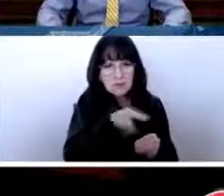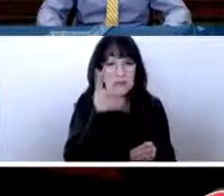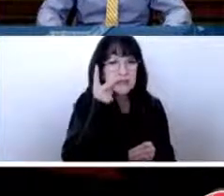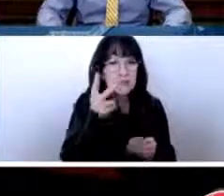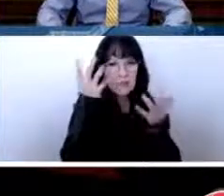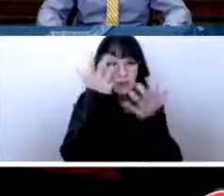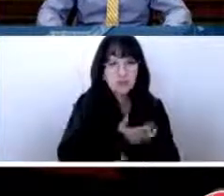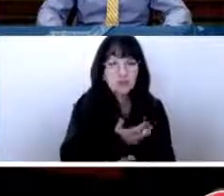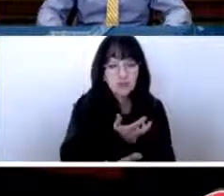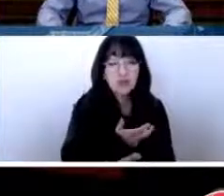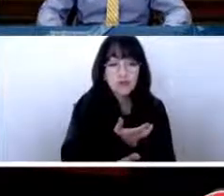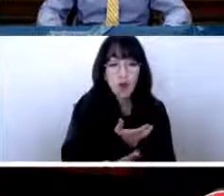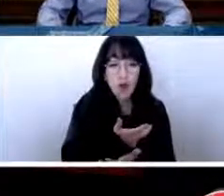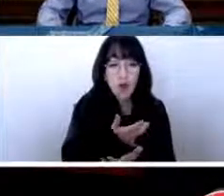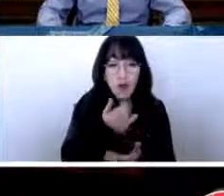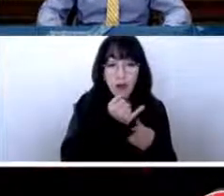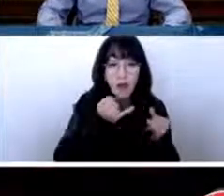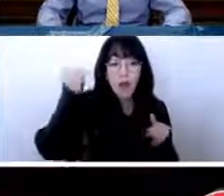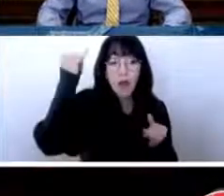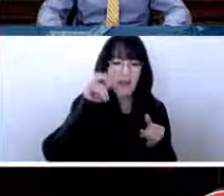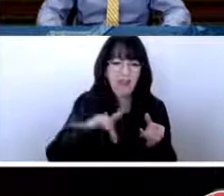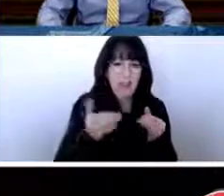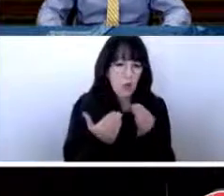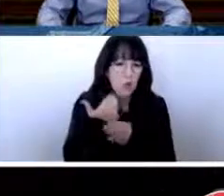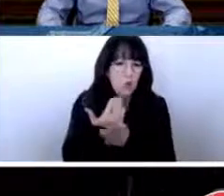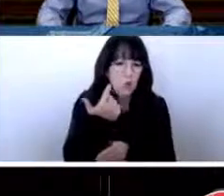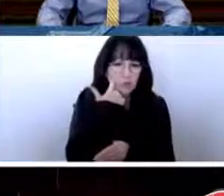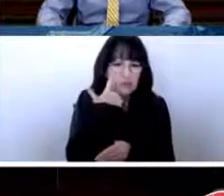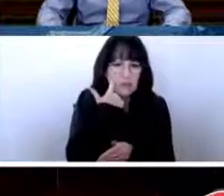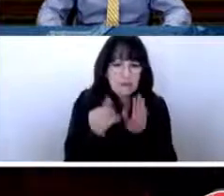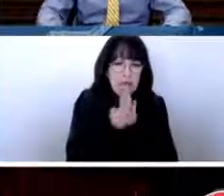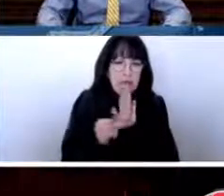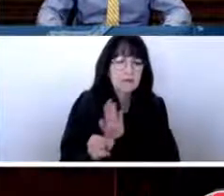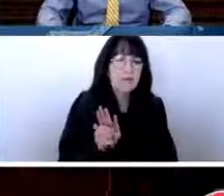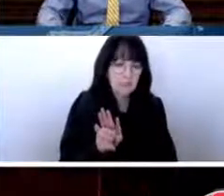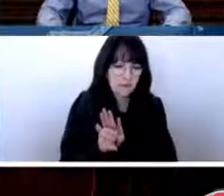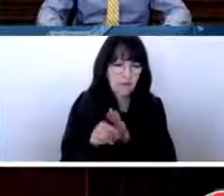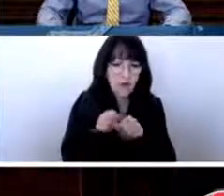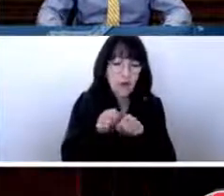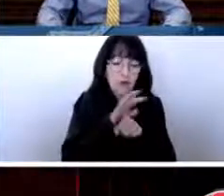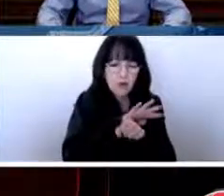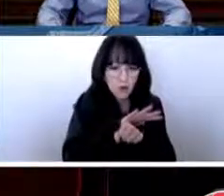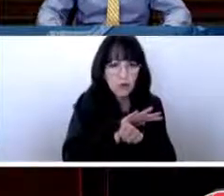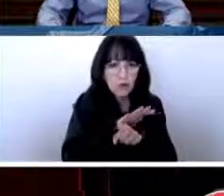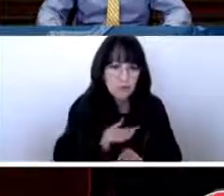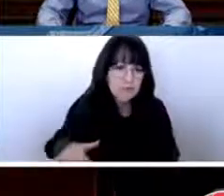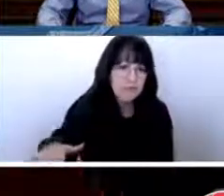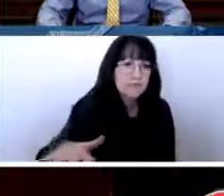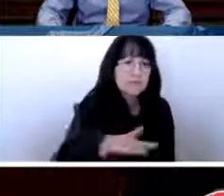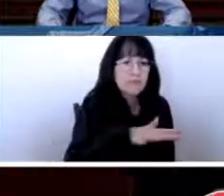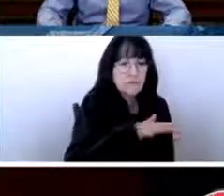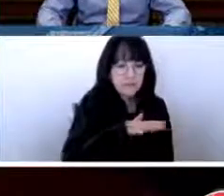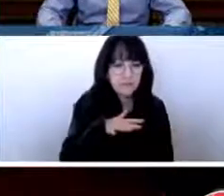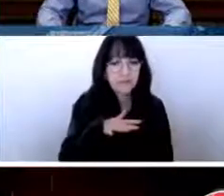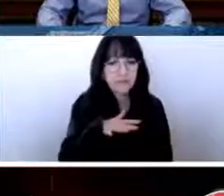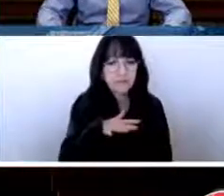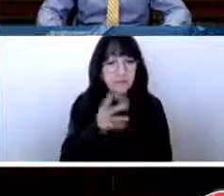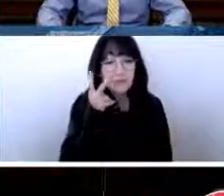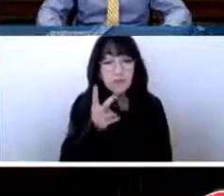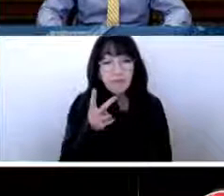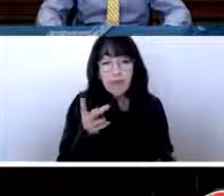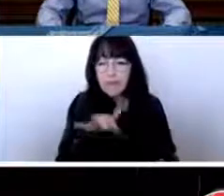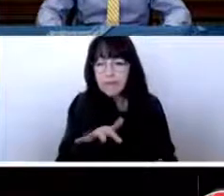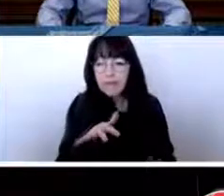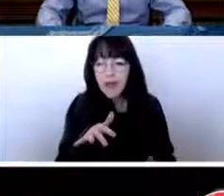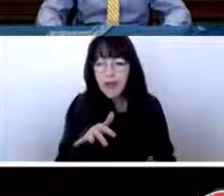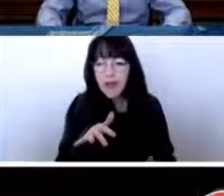that's the more dramatic spike up that we're seeing, again, across the region. The softer orange,